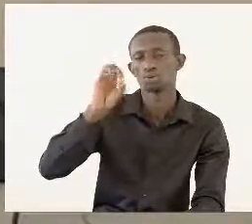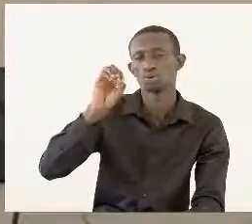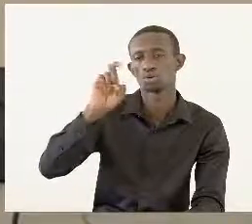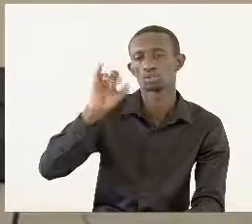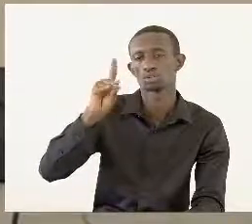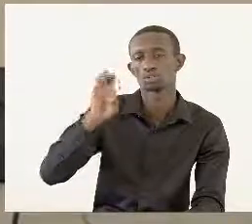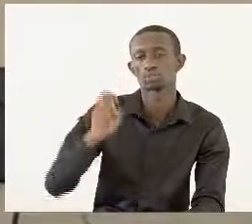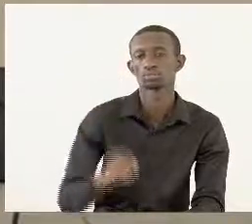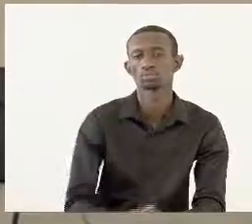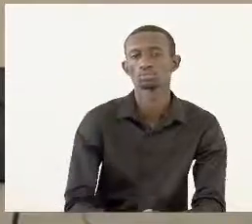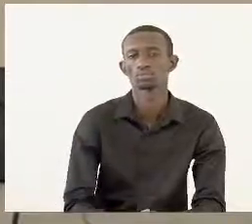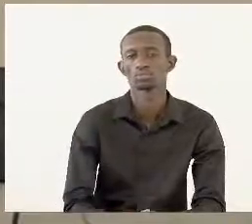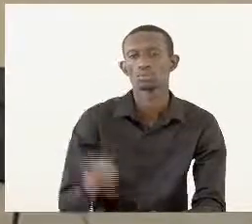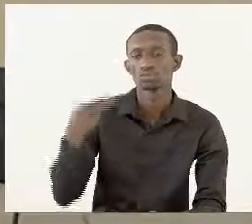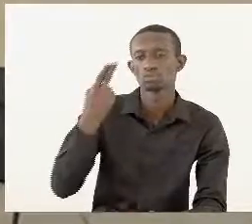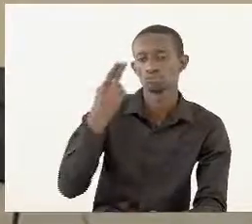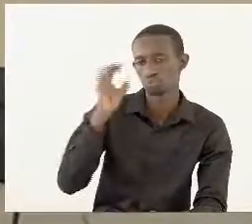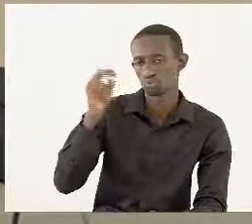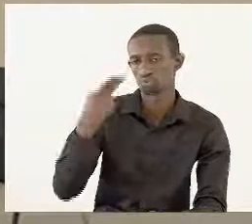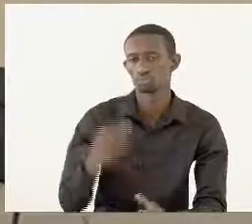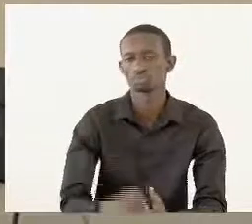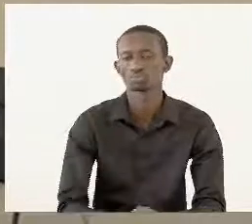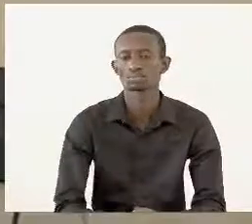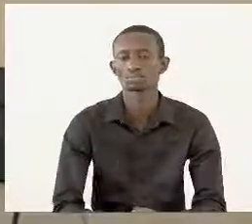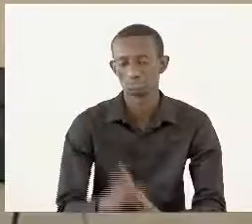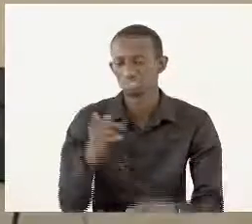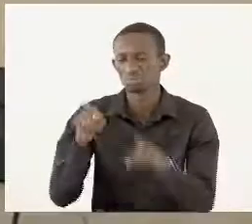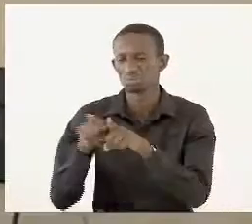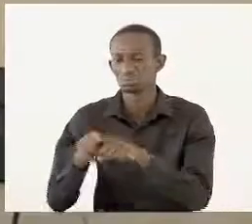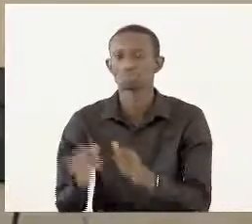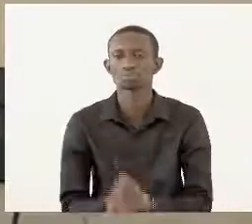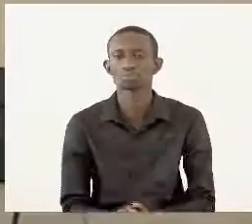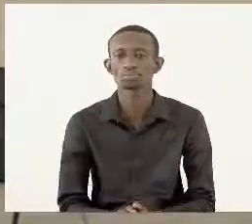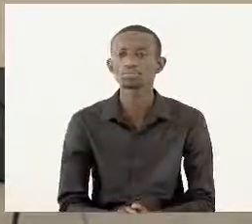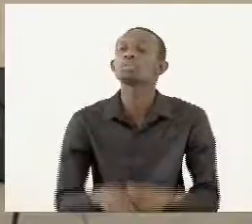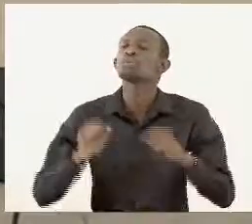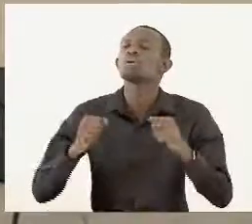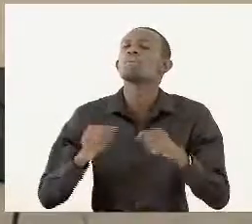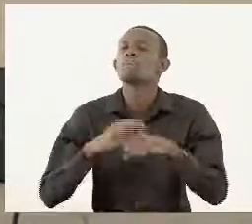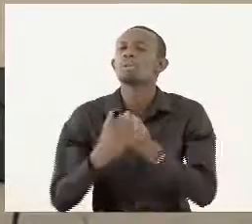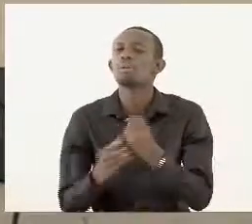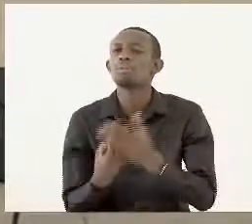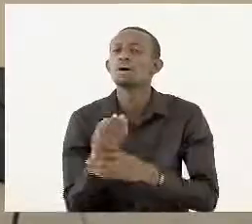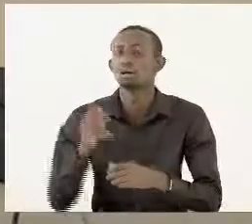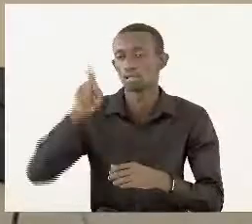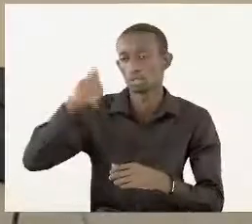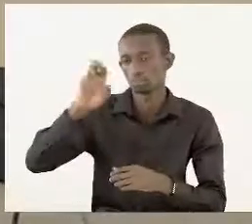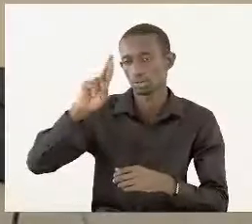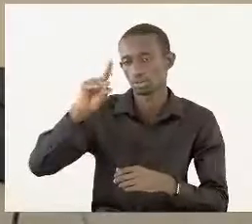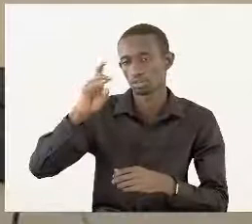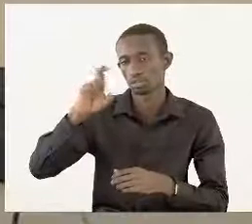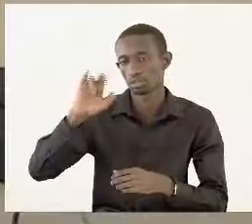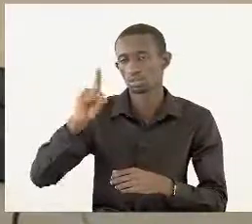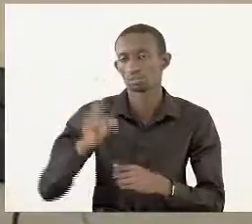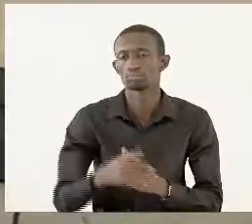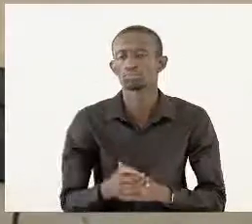H2O2, hydrogen peroxide. It's the same. So we can also produce peroxides. And it